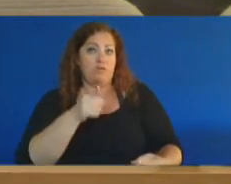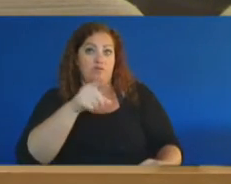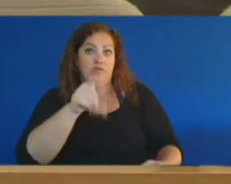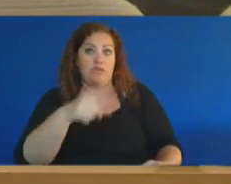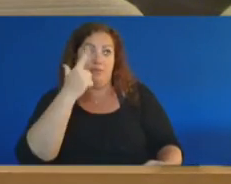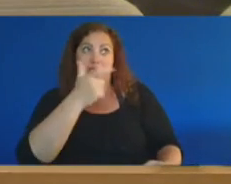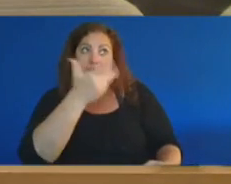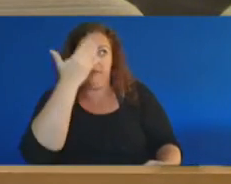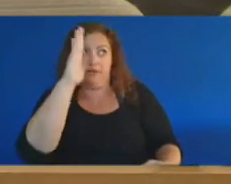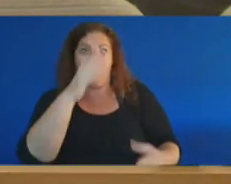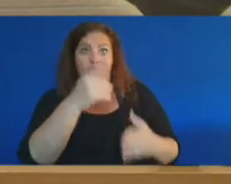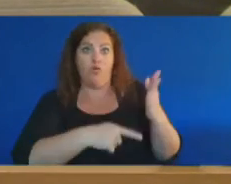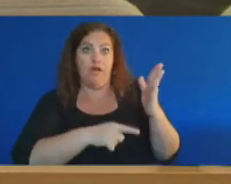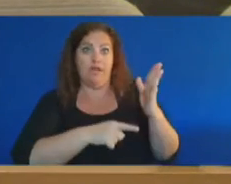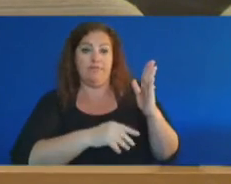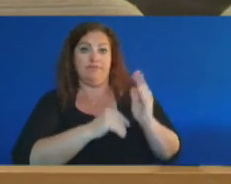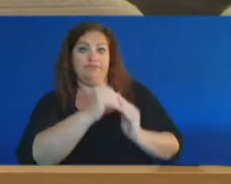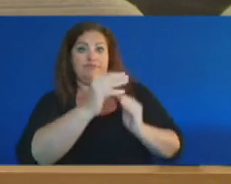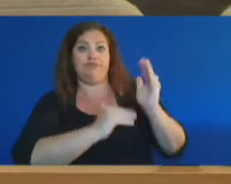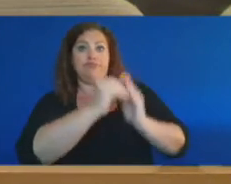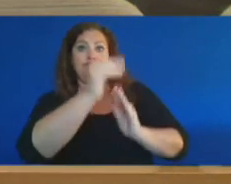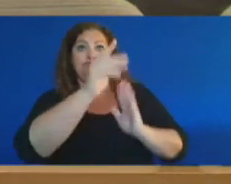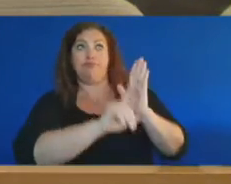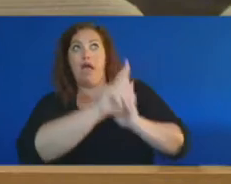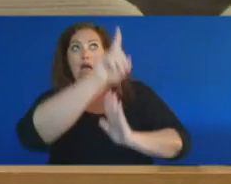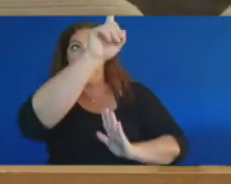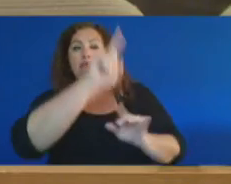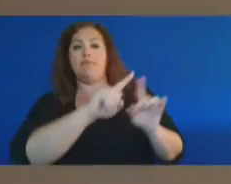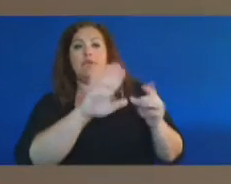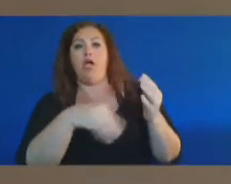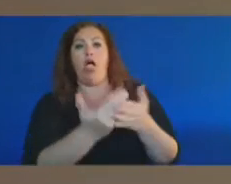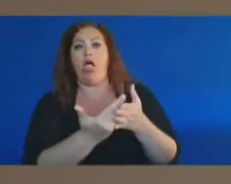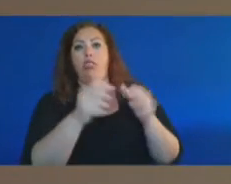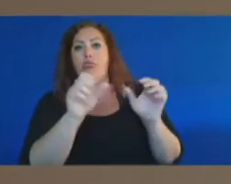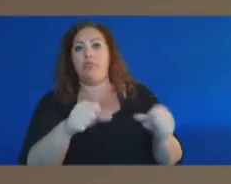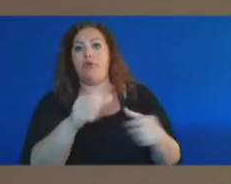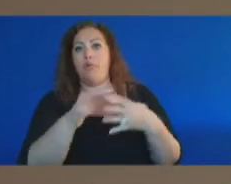to um but all of them are on the